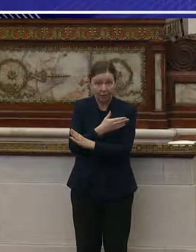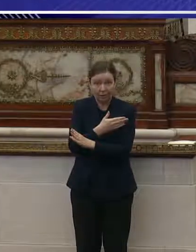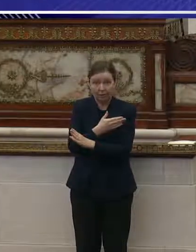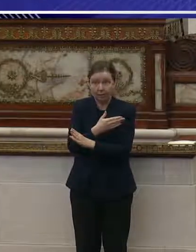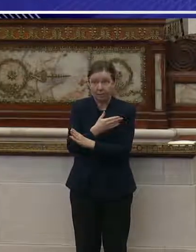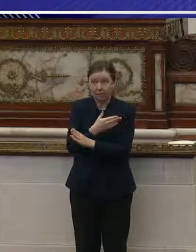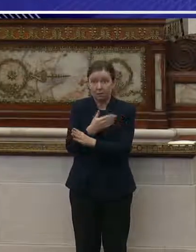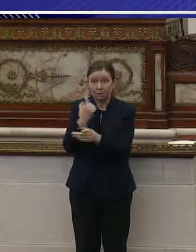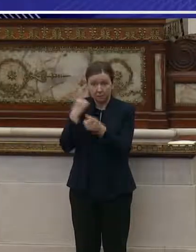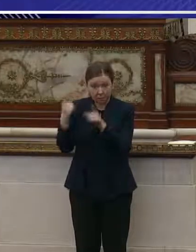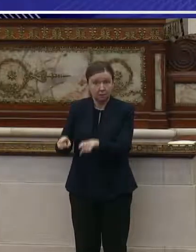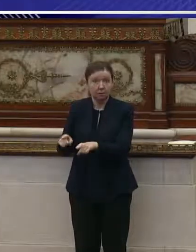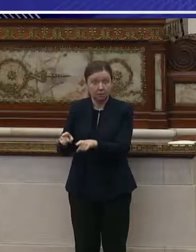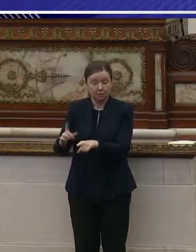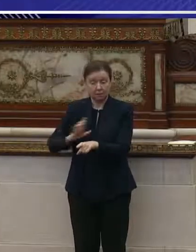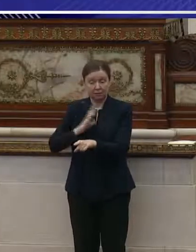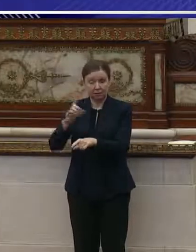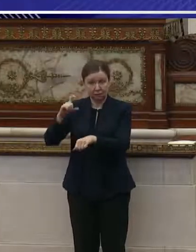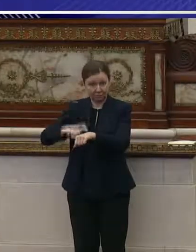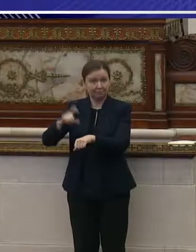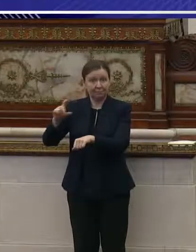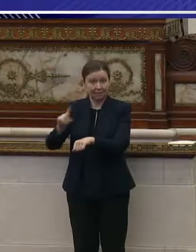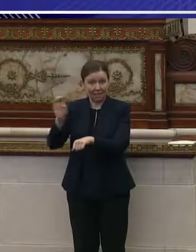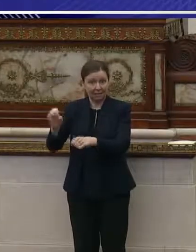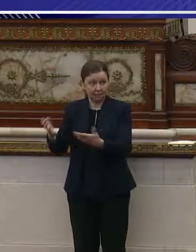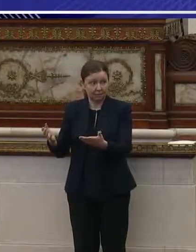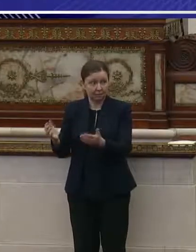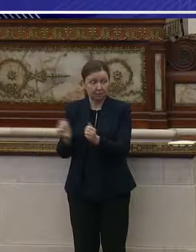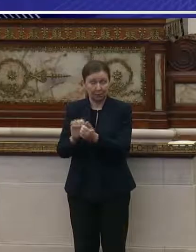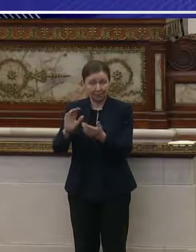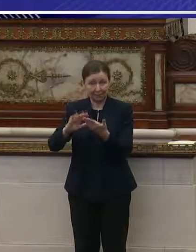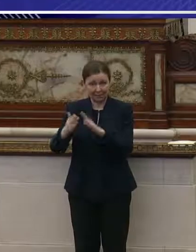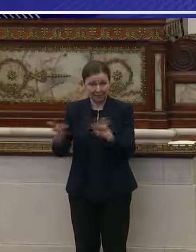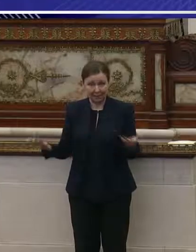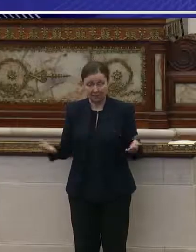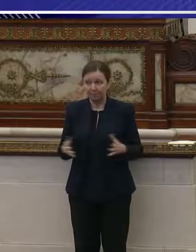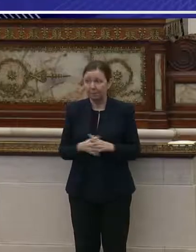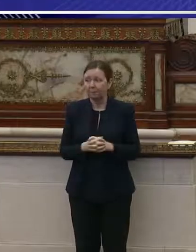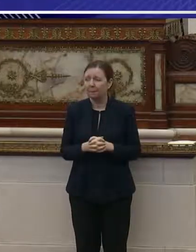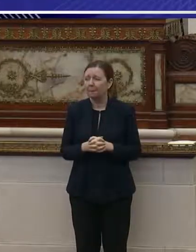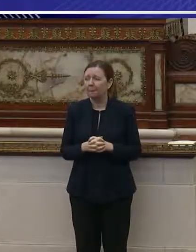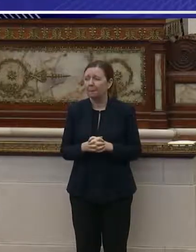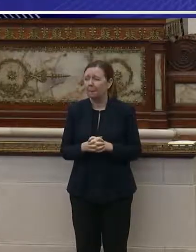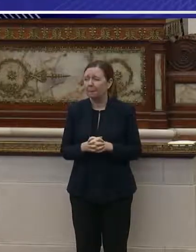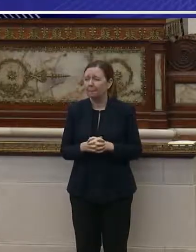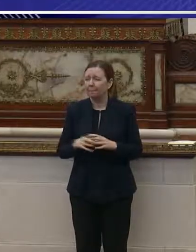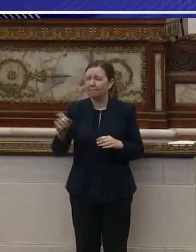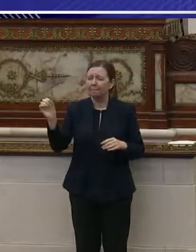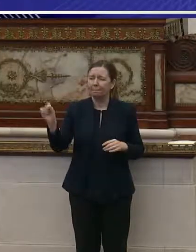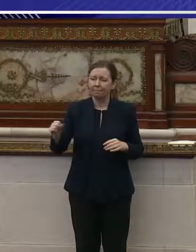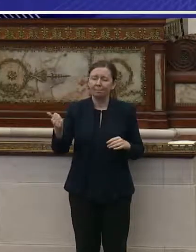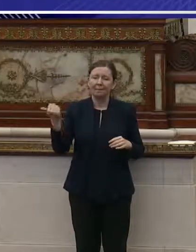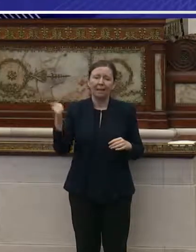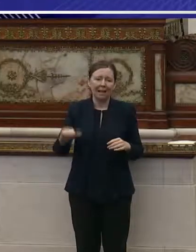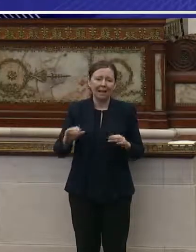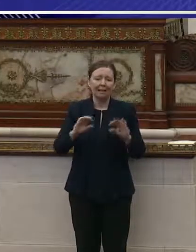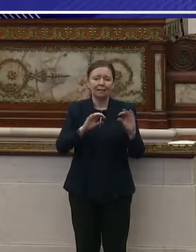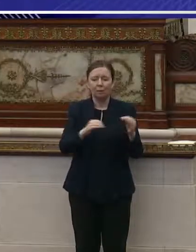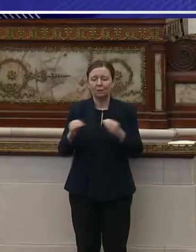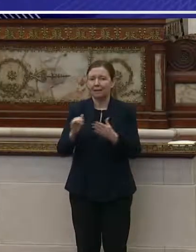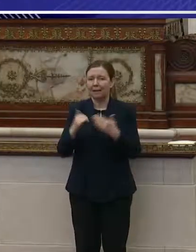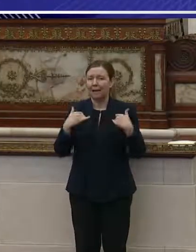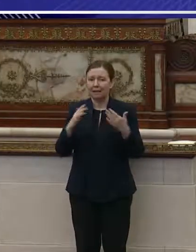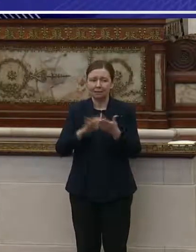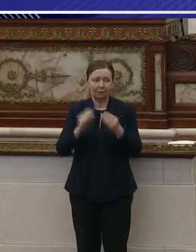entering into their official contract with the city? Yeah, so any organization that has a